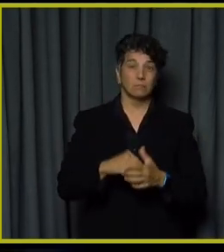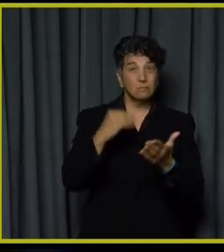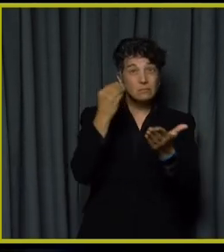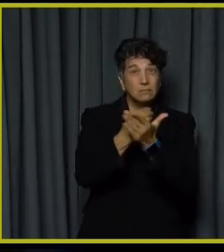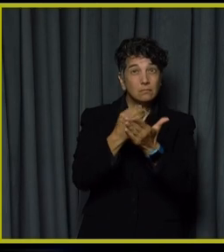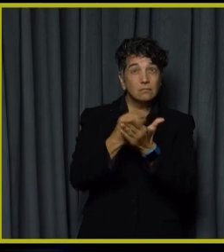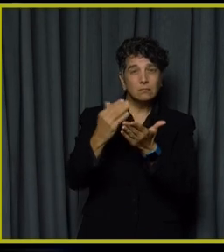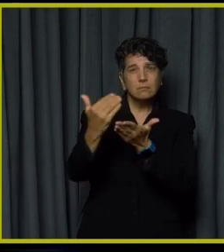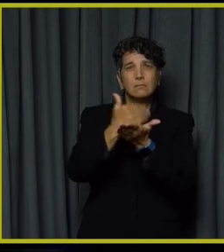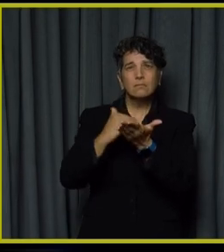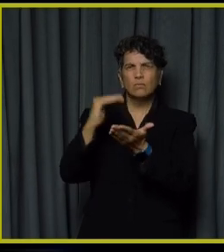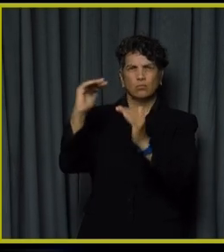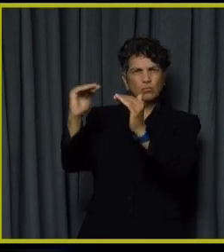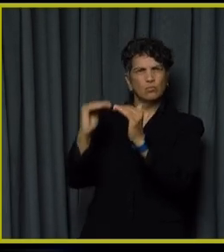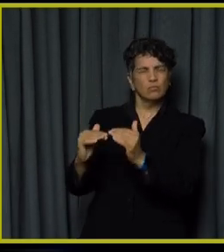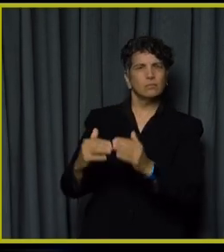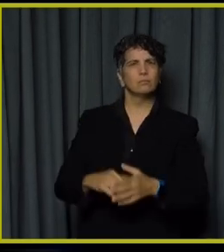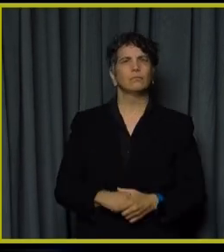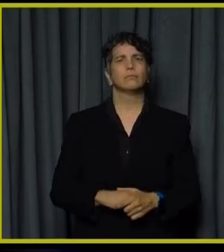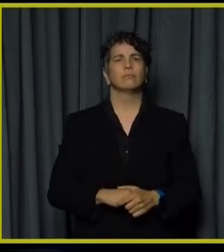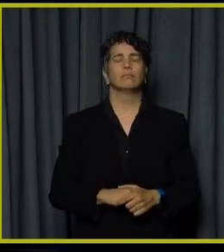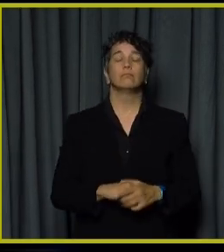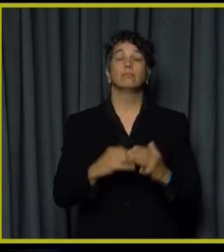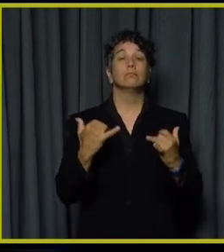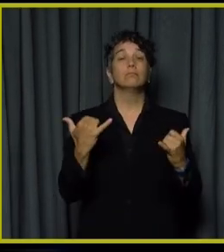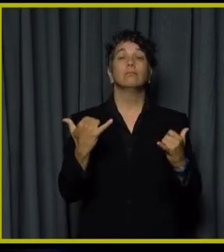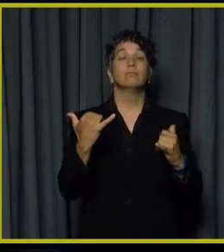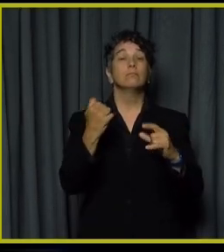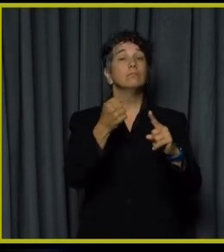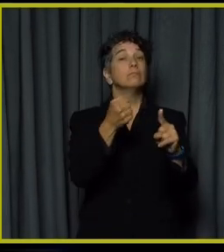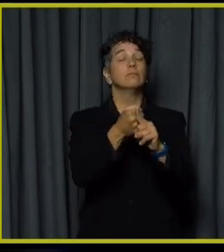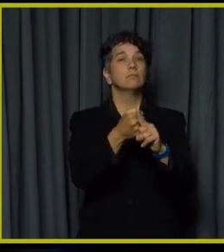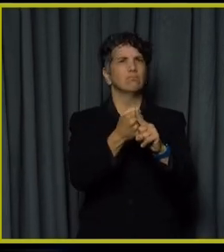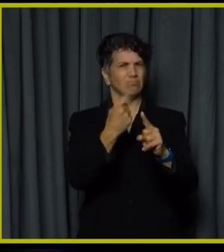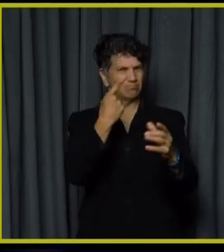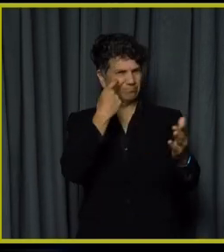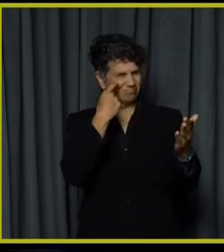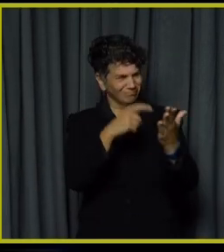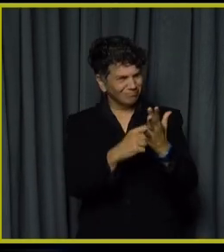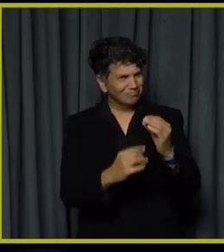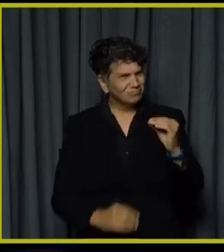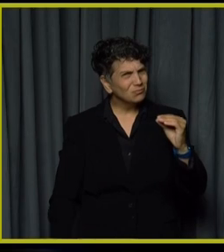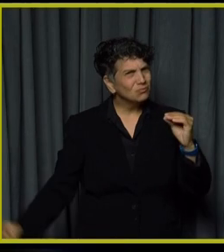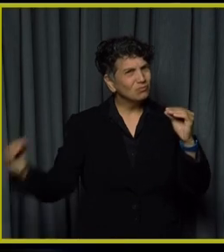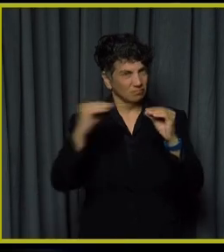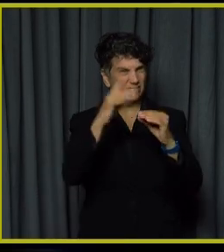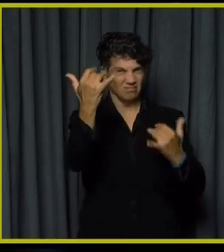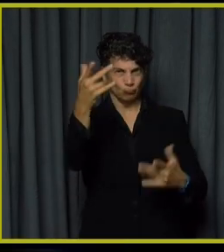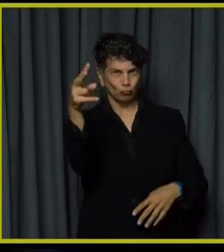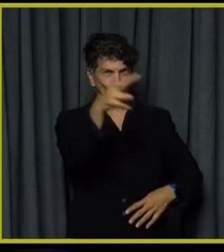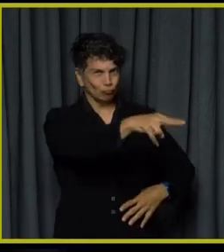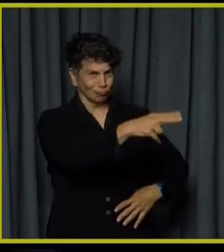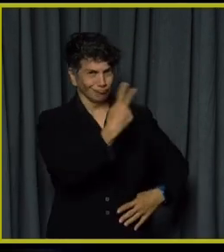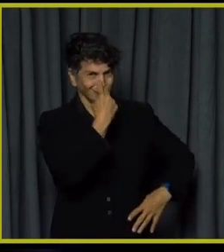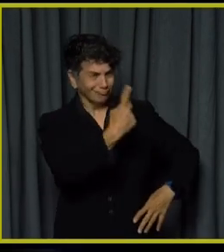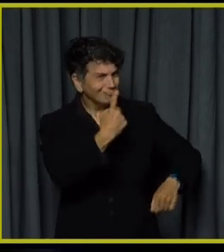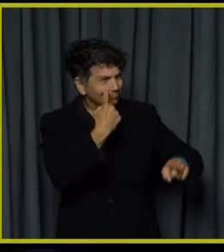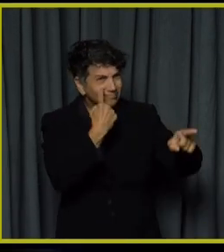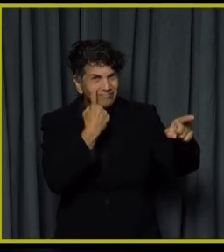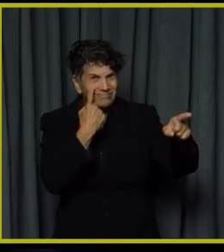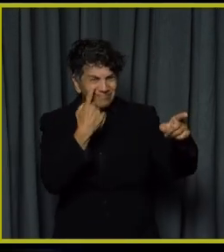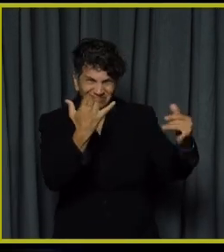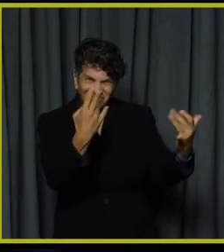been brought into much clearer focus recently, as evidence shows that exposure to more air pollution significantly increases